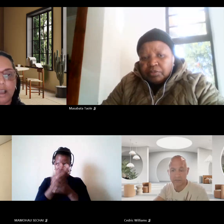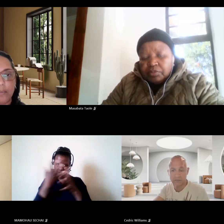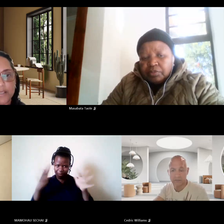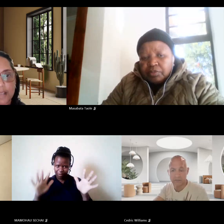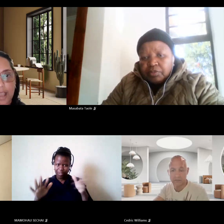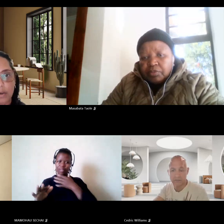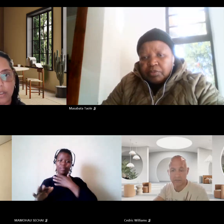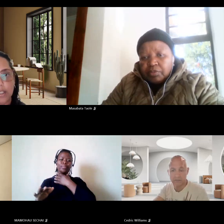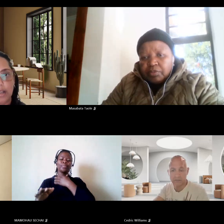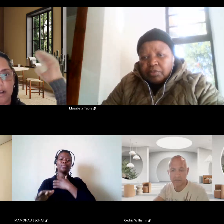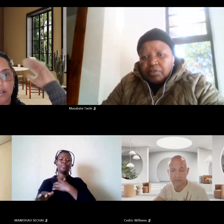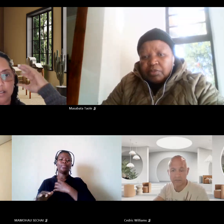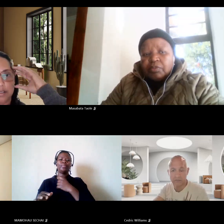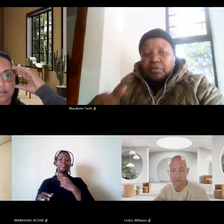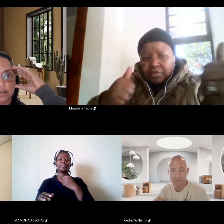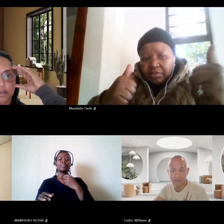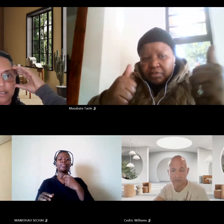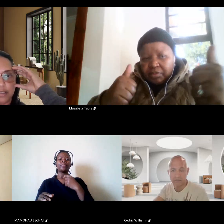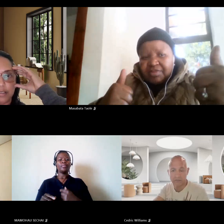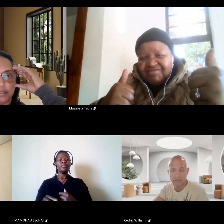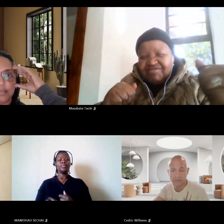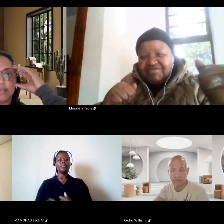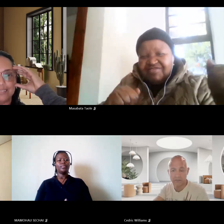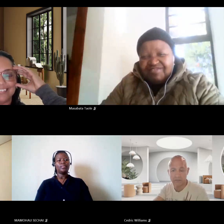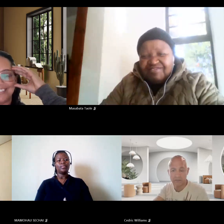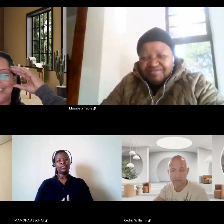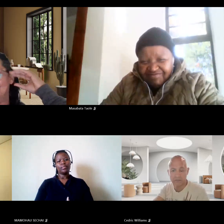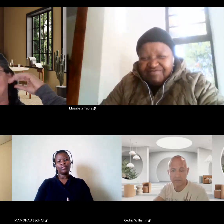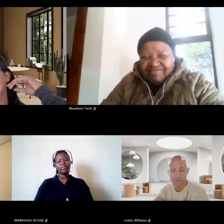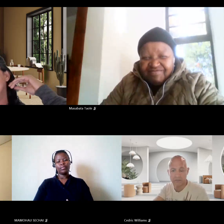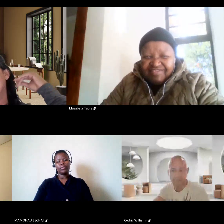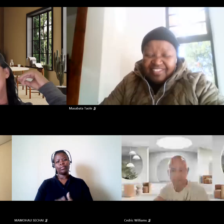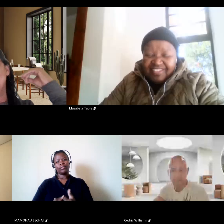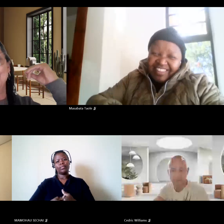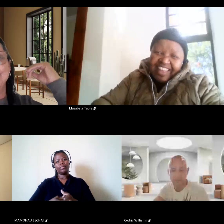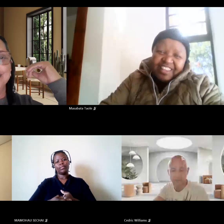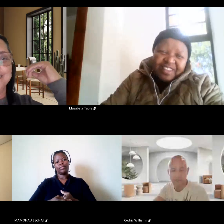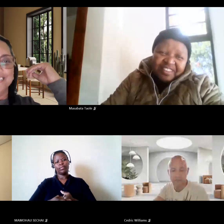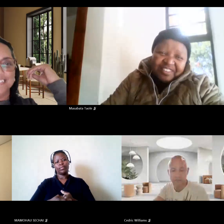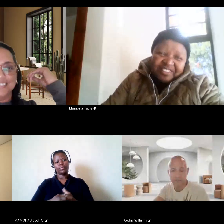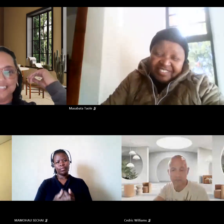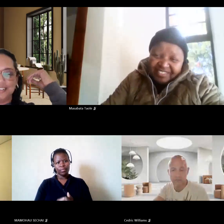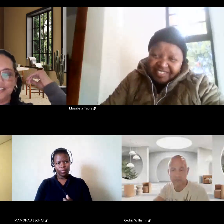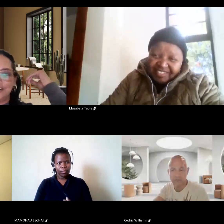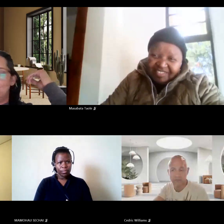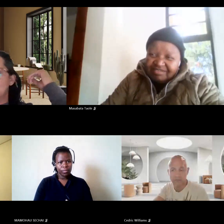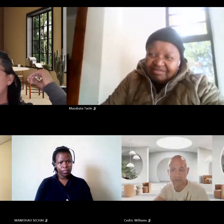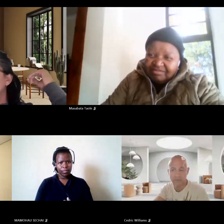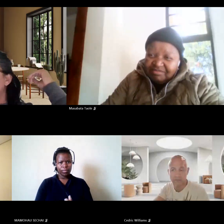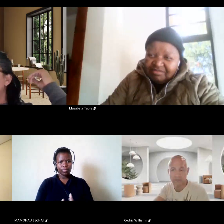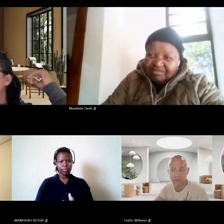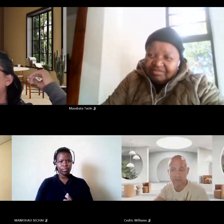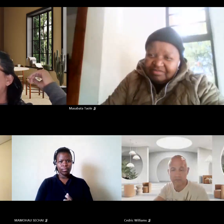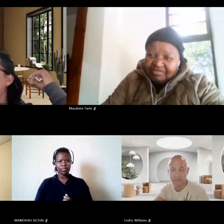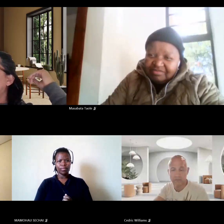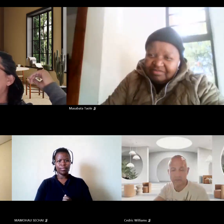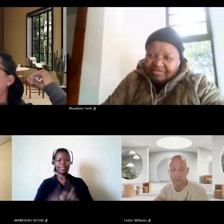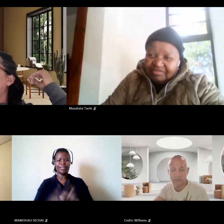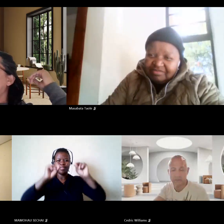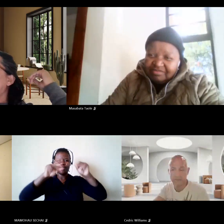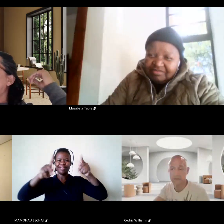I don't know, I hope that's adequately answered your question. Okay. Thanks, Chantal and Pearl.